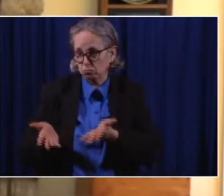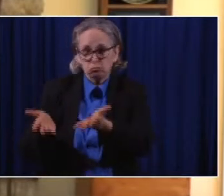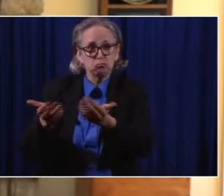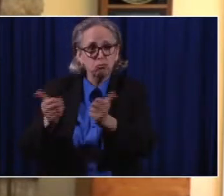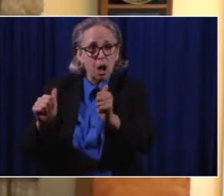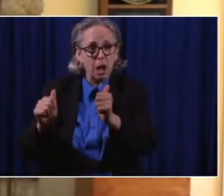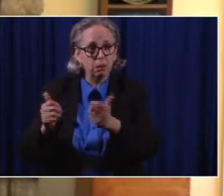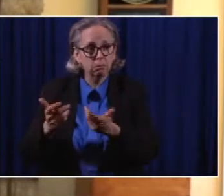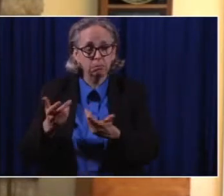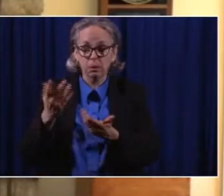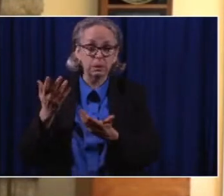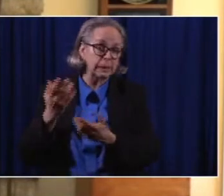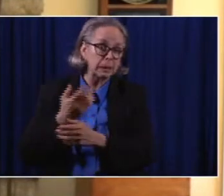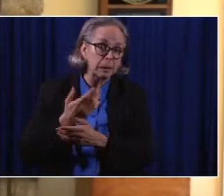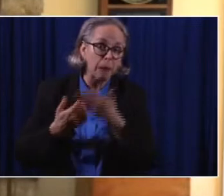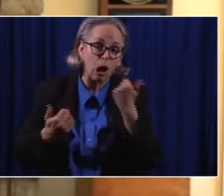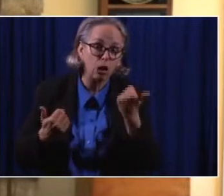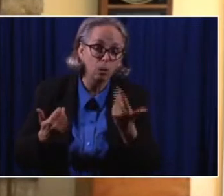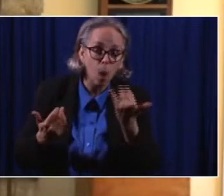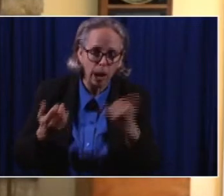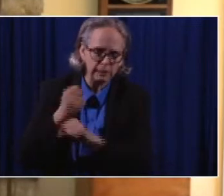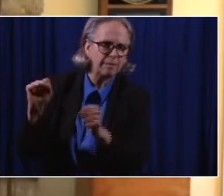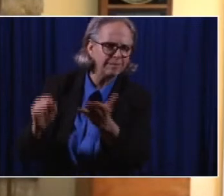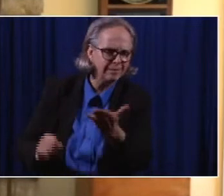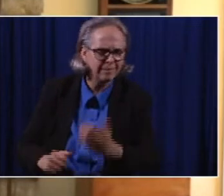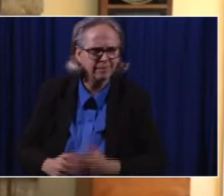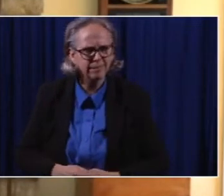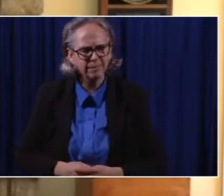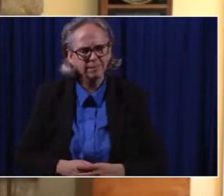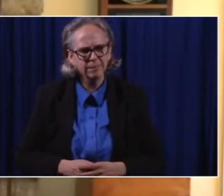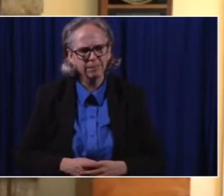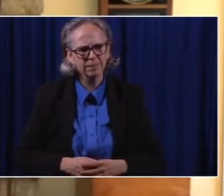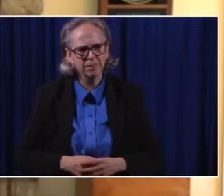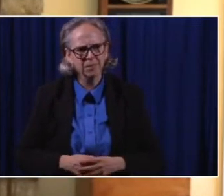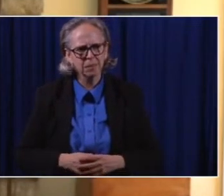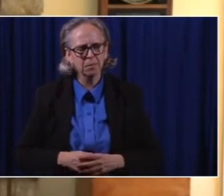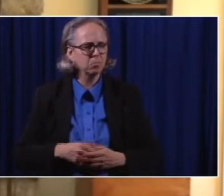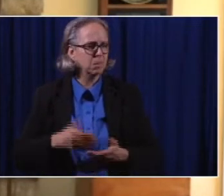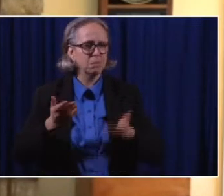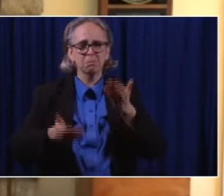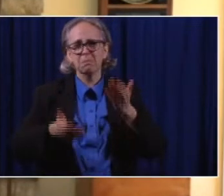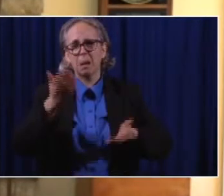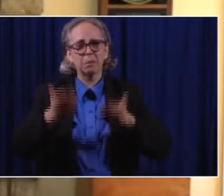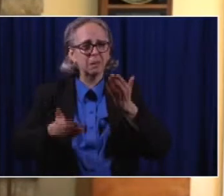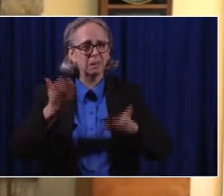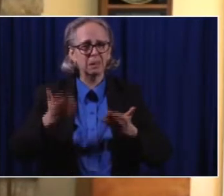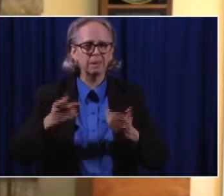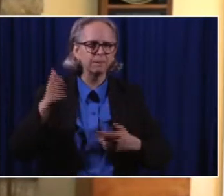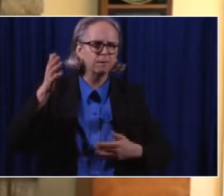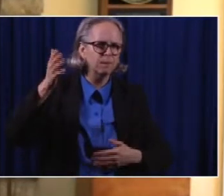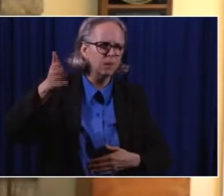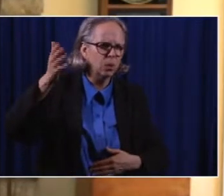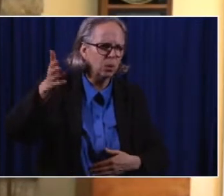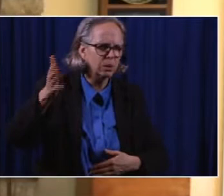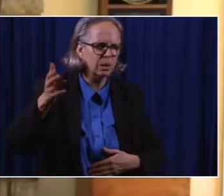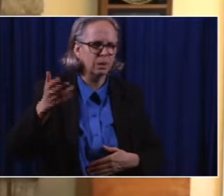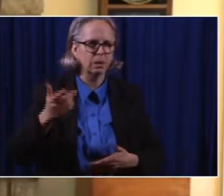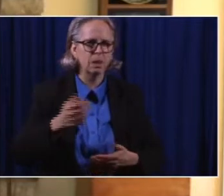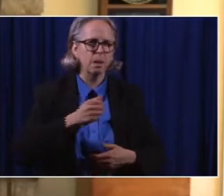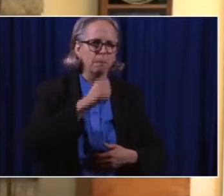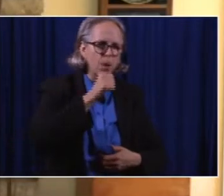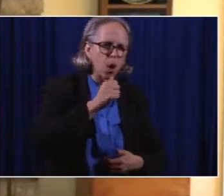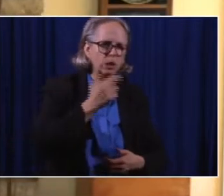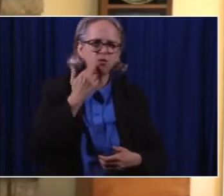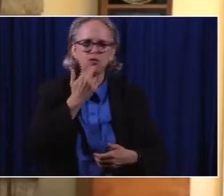what we might have to do in the future with bars and restaurants, fitness centers, a lot of that